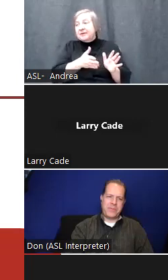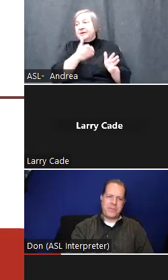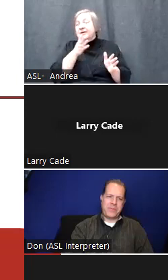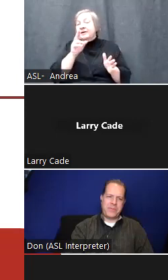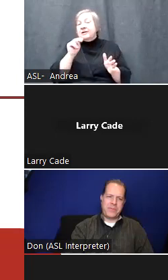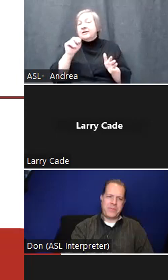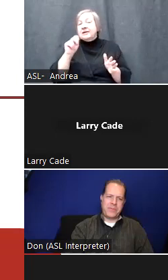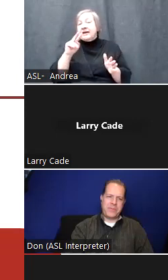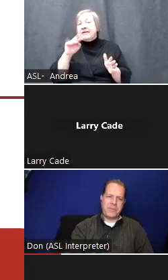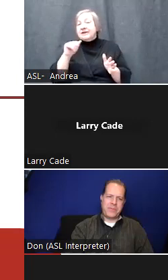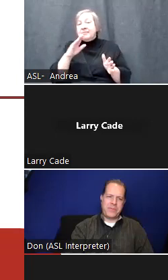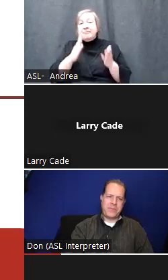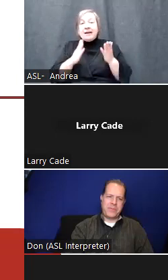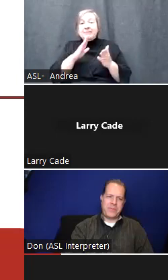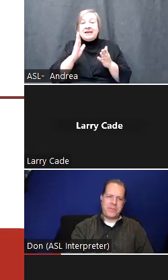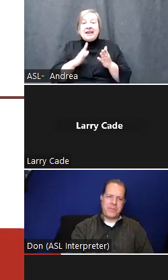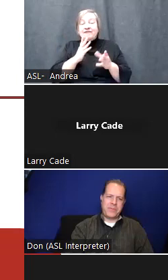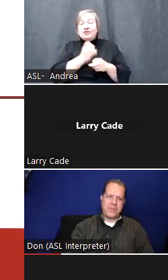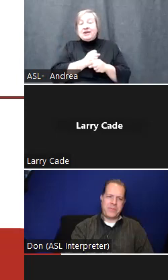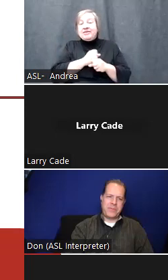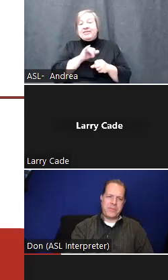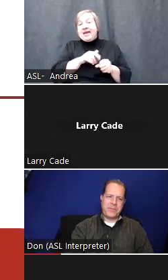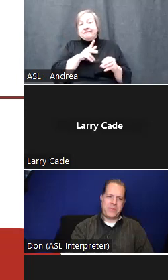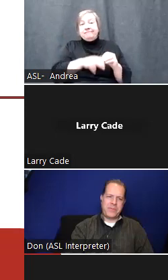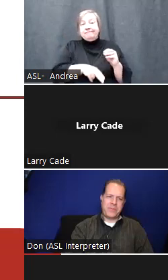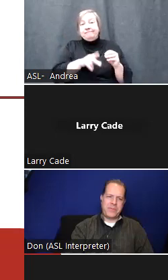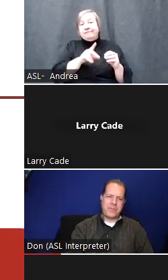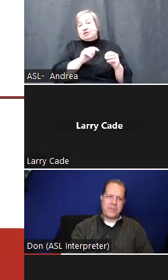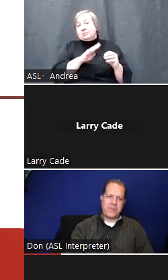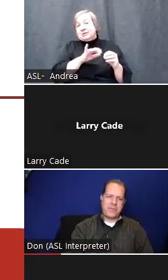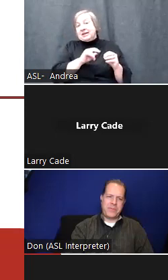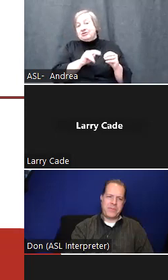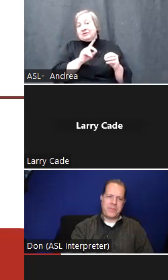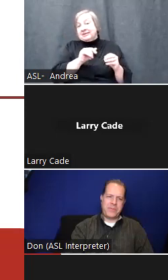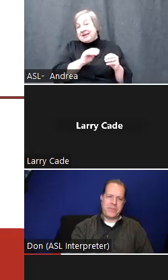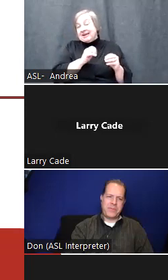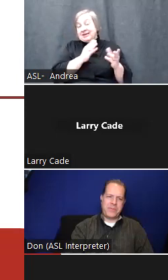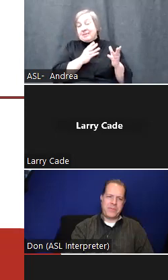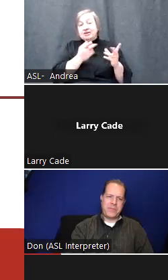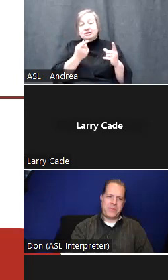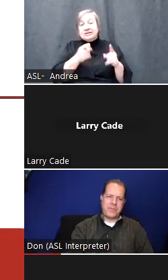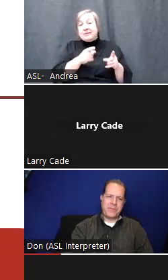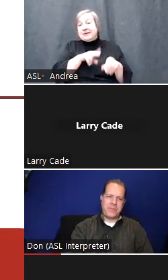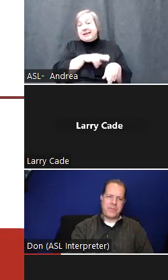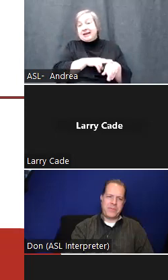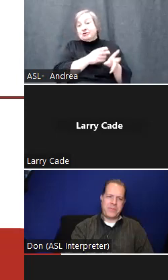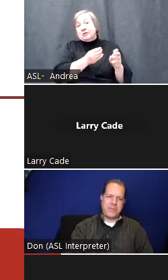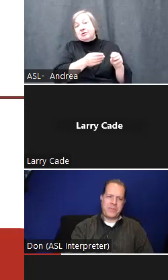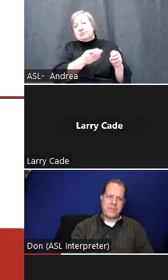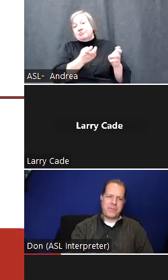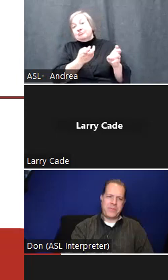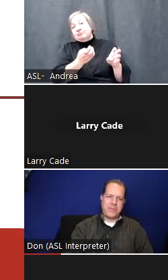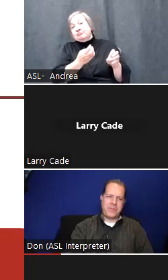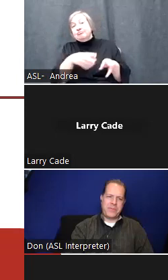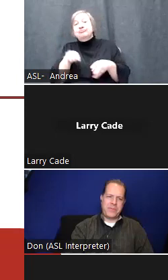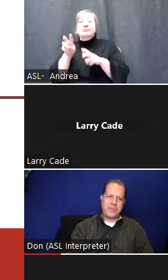never receive the term date, and it may kind of just flow over naturally. That's okay. We still just would recommend